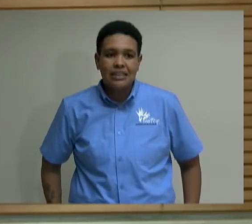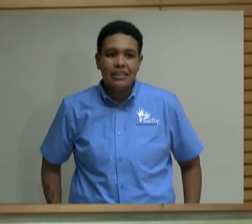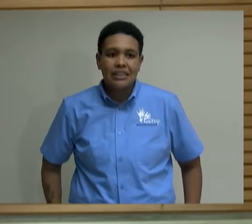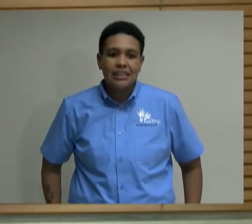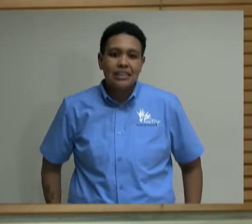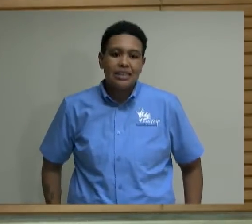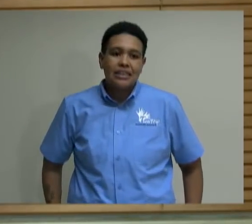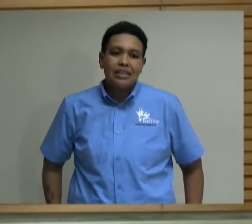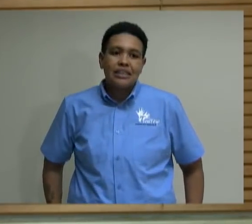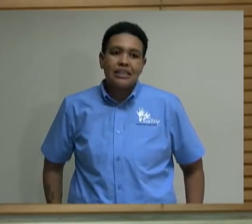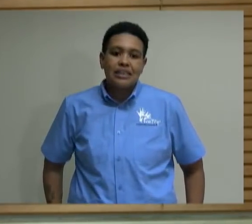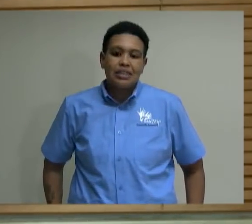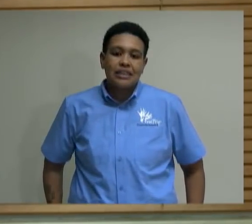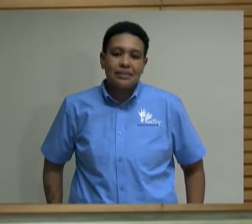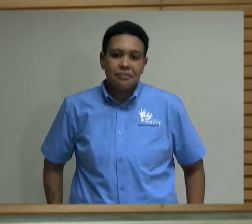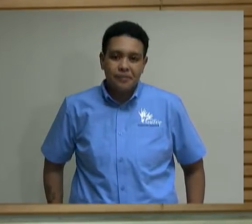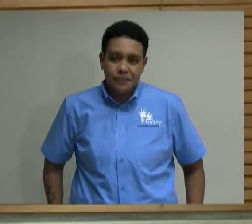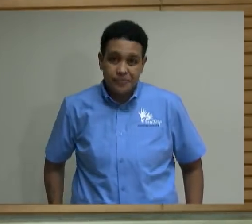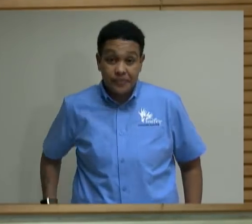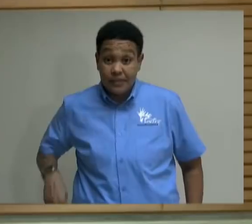DSP, are you hearing me?